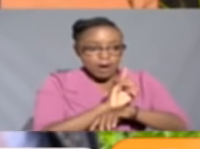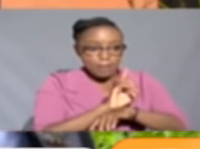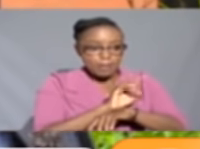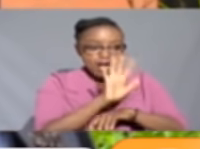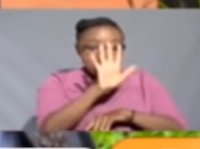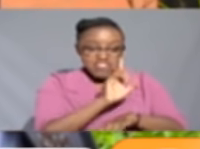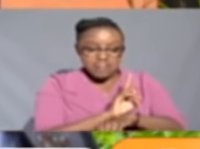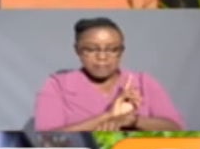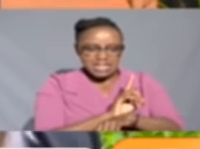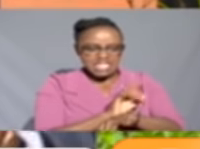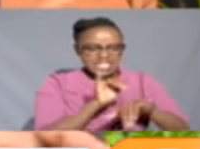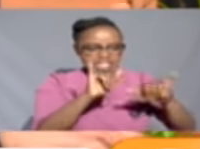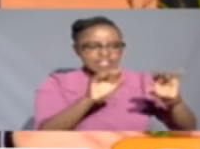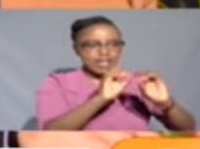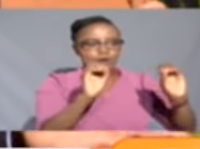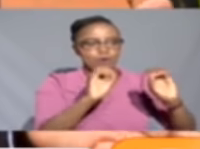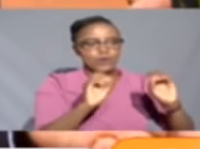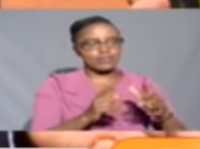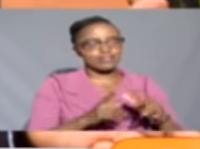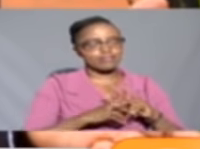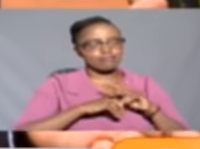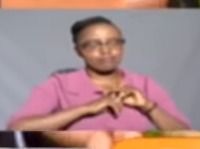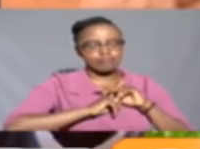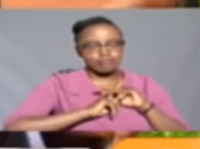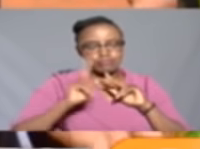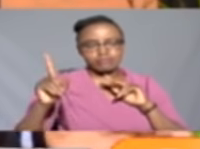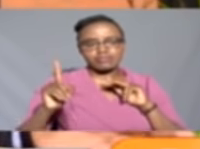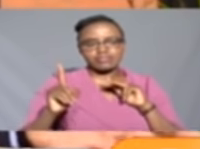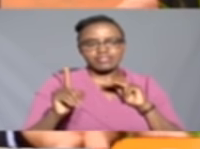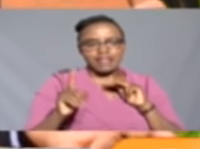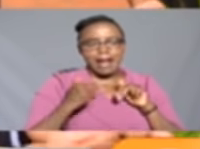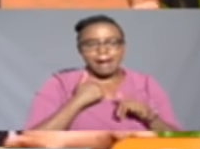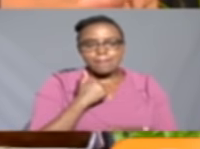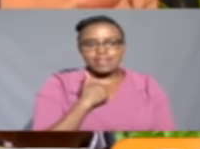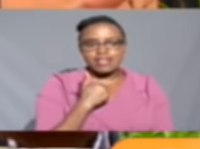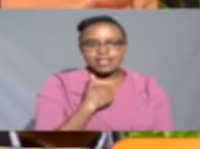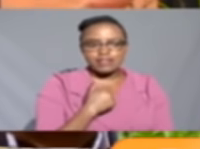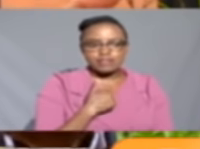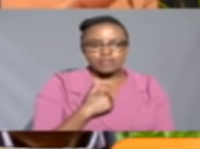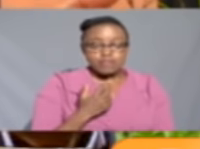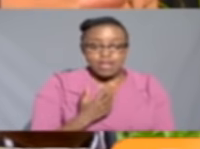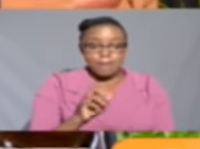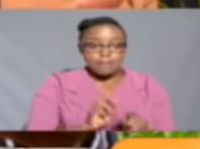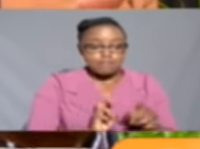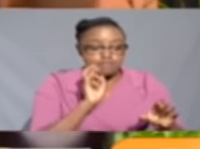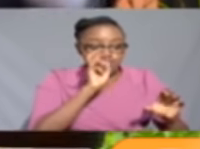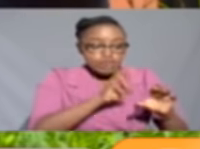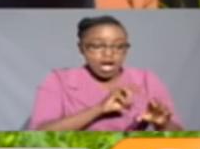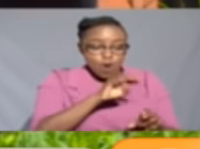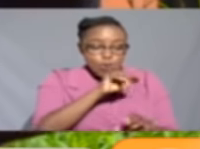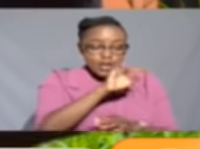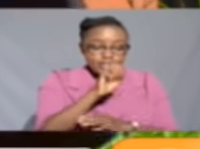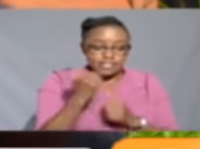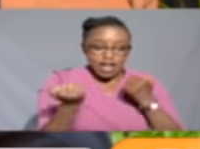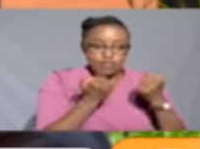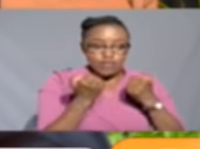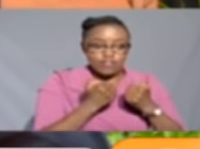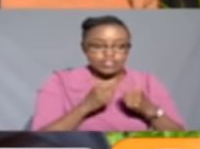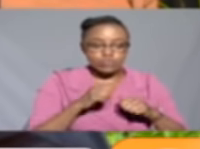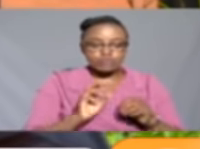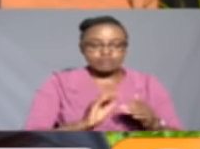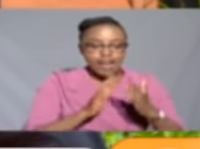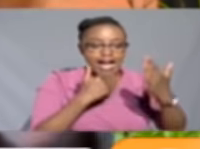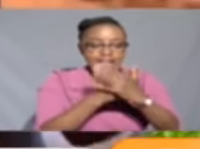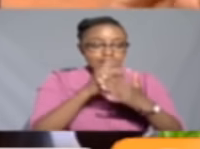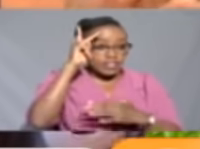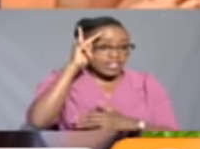take 5 minutes. He ran away, literally. I had to jump into Winnie's vehicle to be able to find myself in